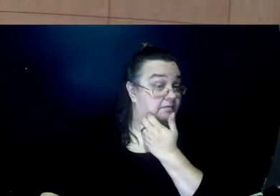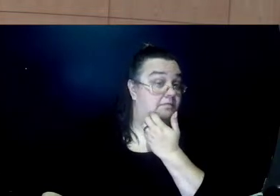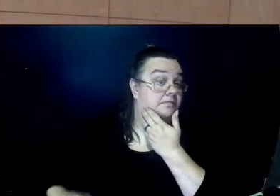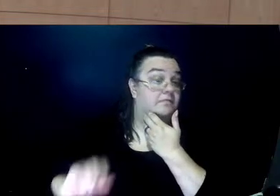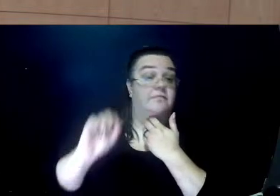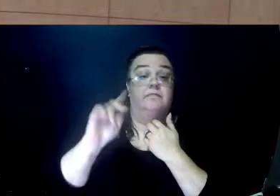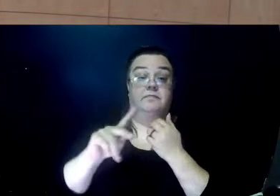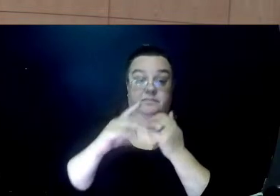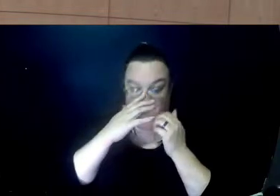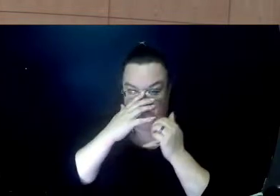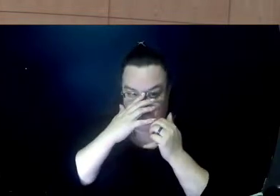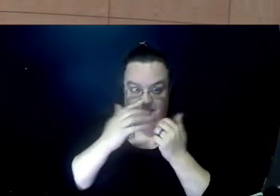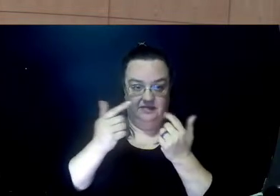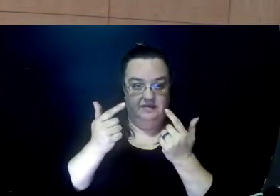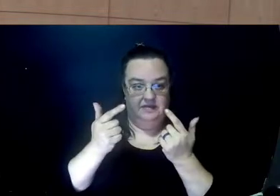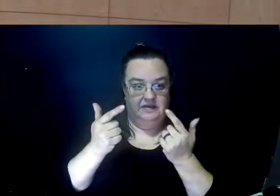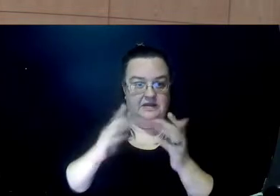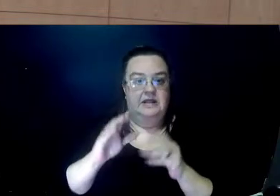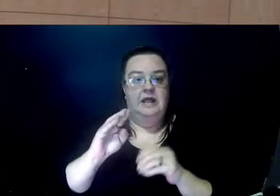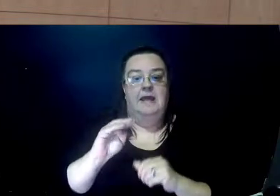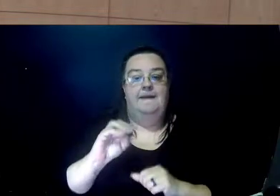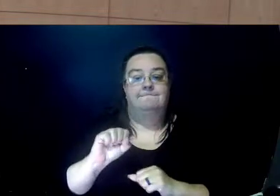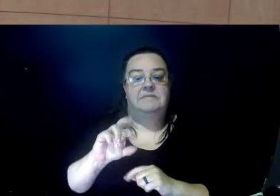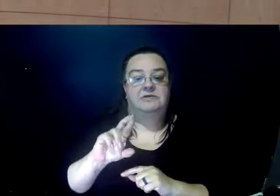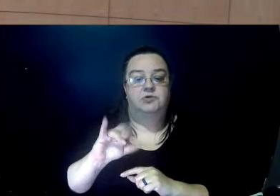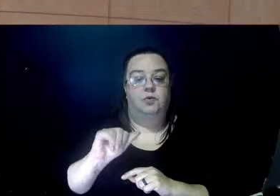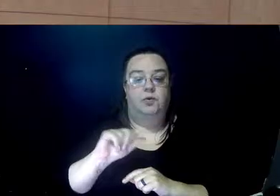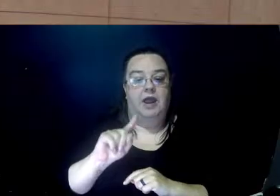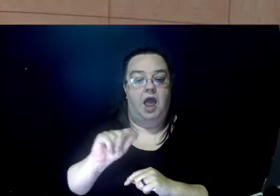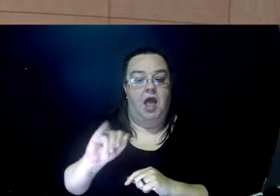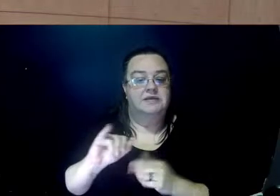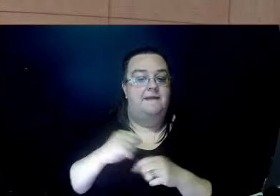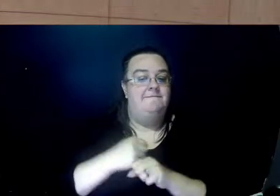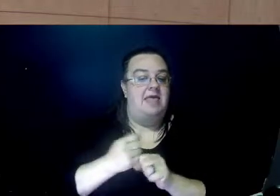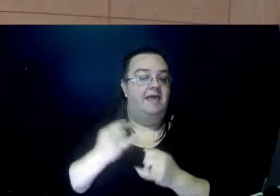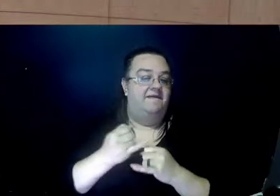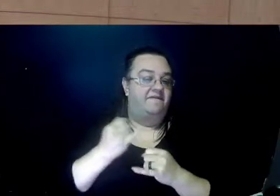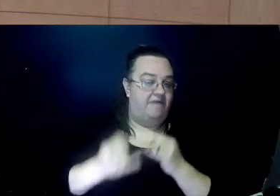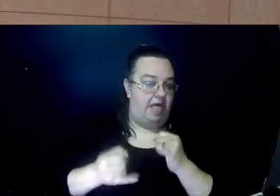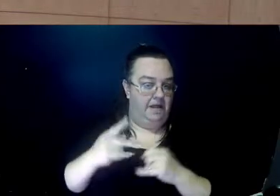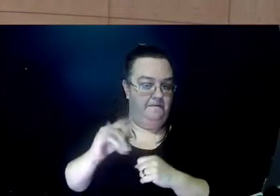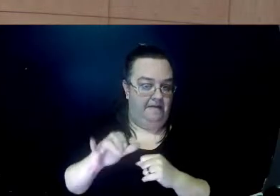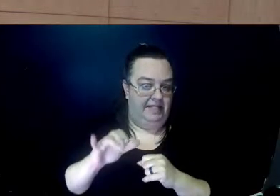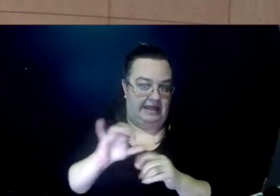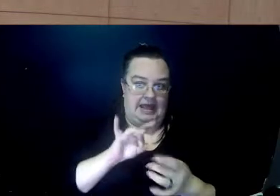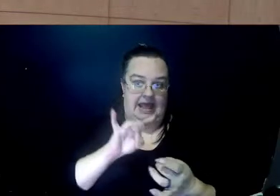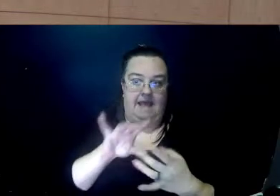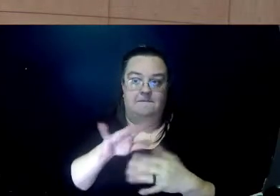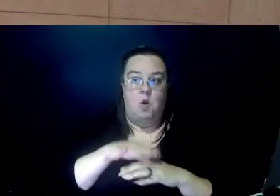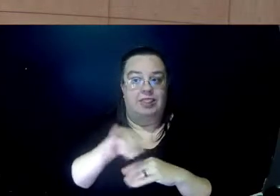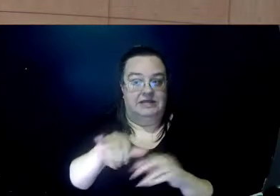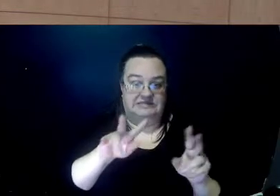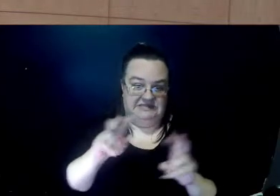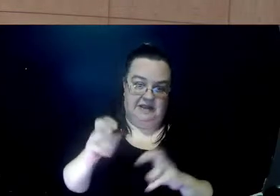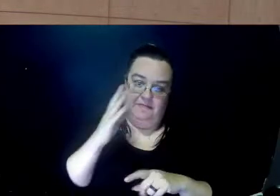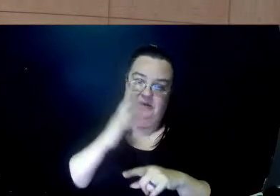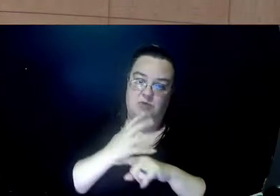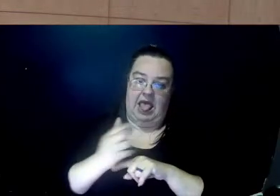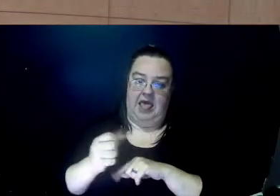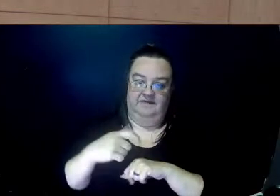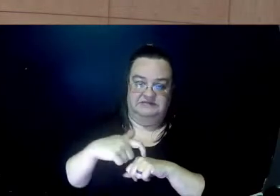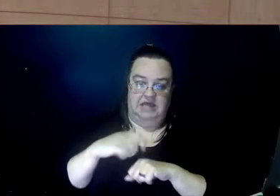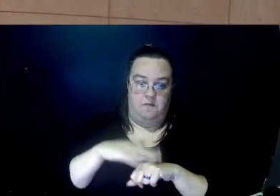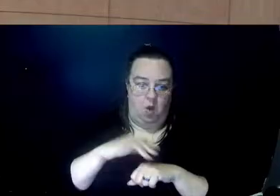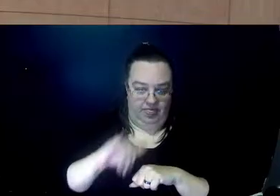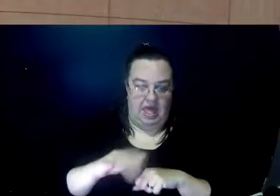let's let Ms. Riazzi make the final public input on this topic, as we are out of time on it,